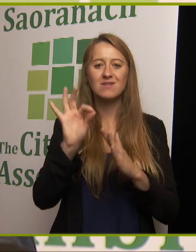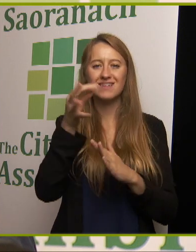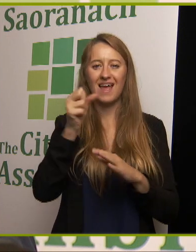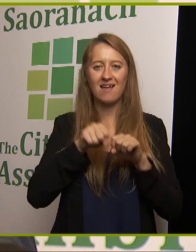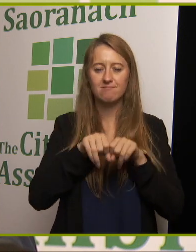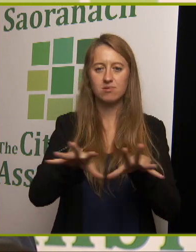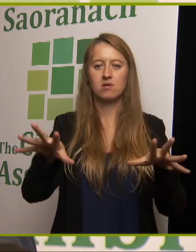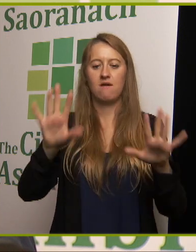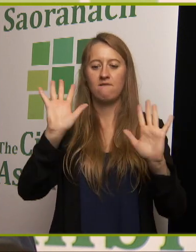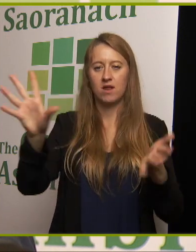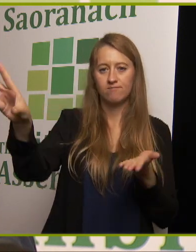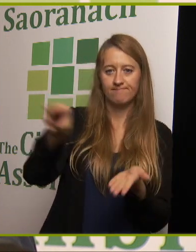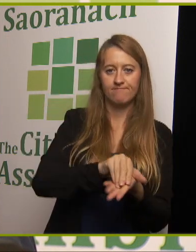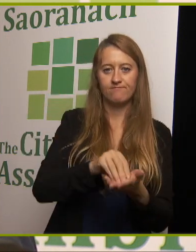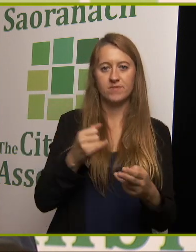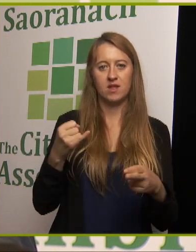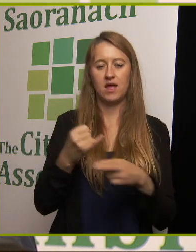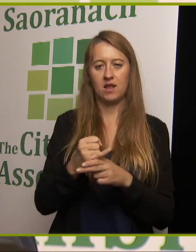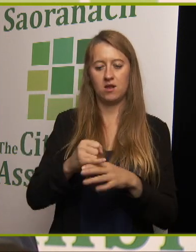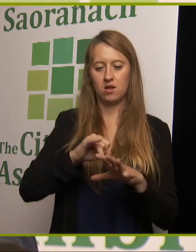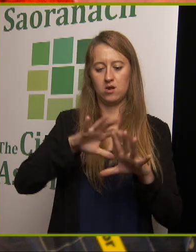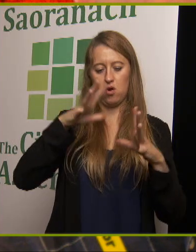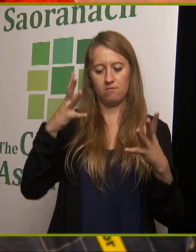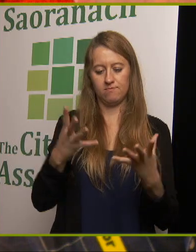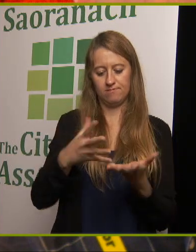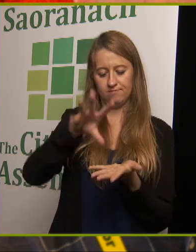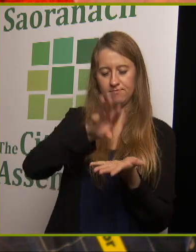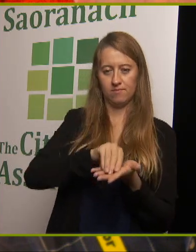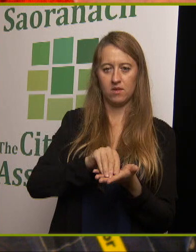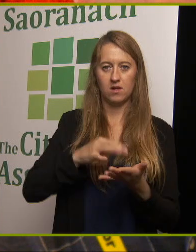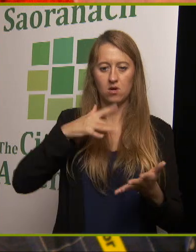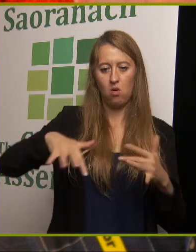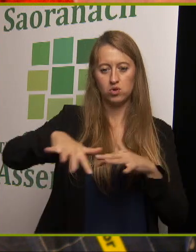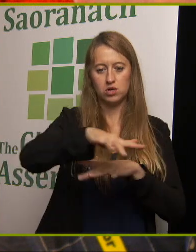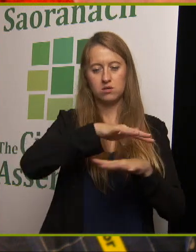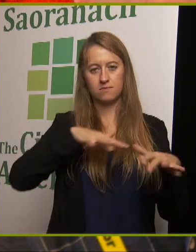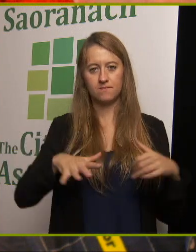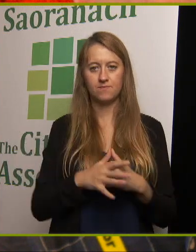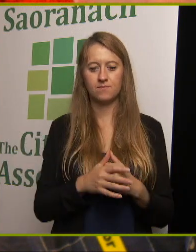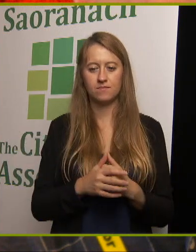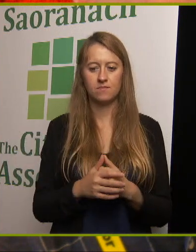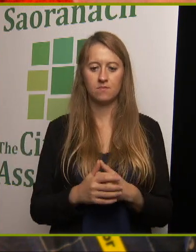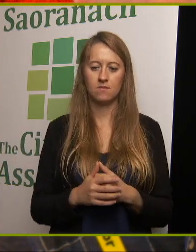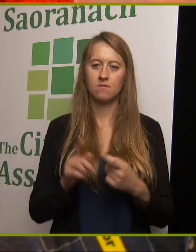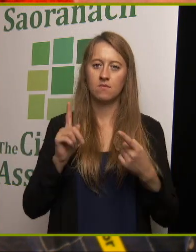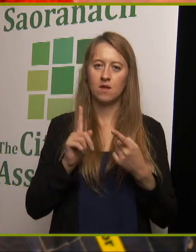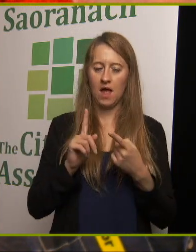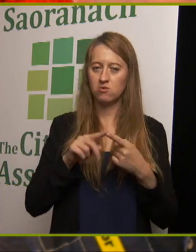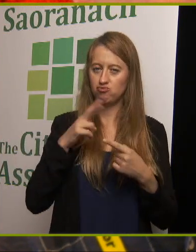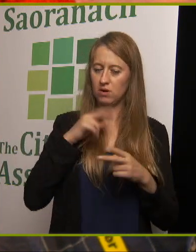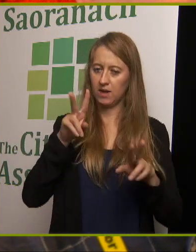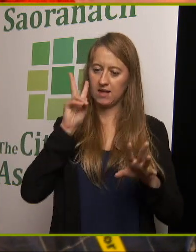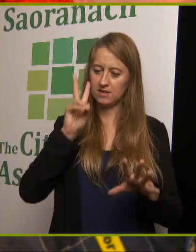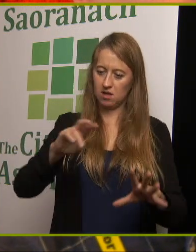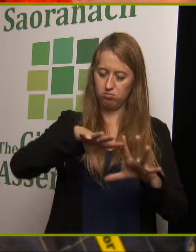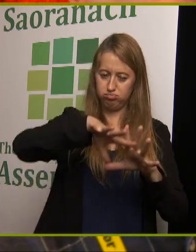been absorbed by the oceans. And it produces about 50% of the oxygen we breathe. So it's very big.